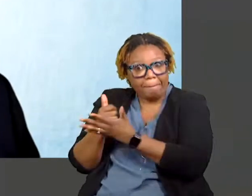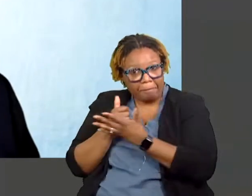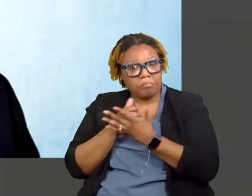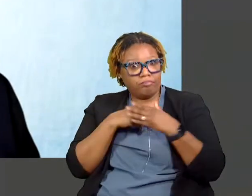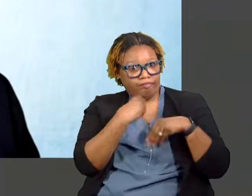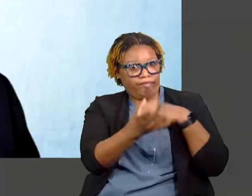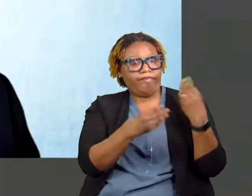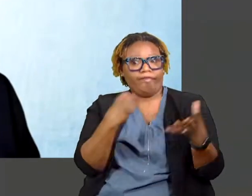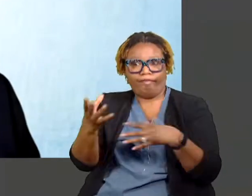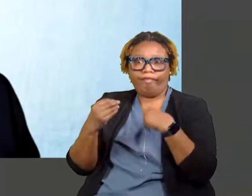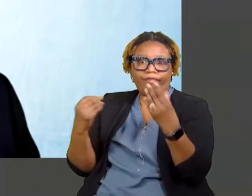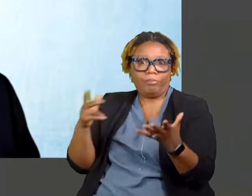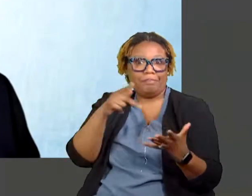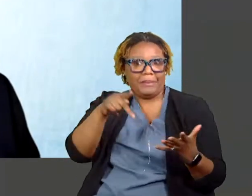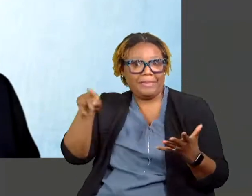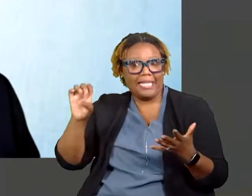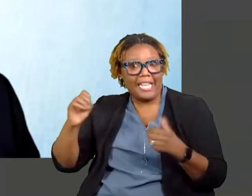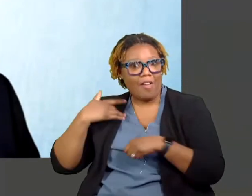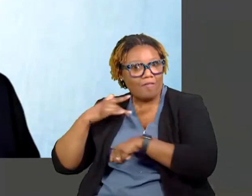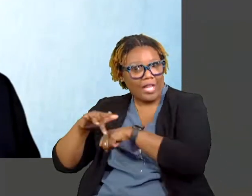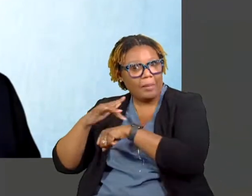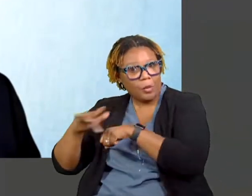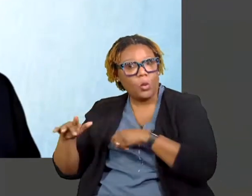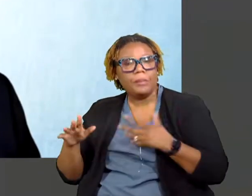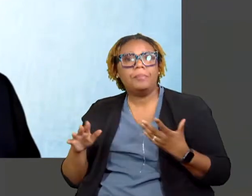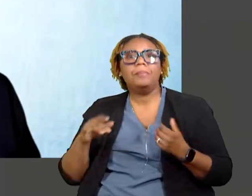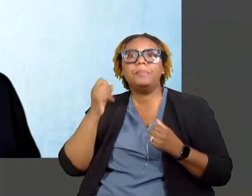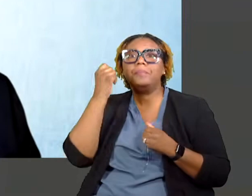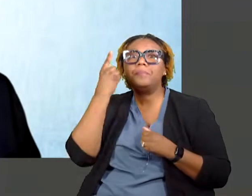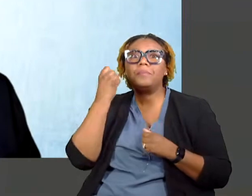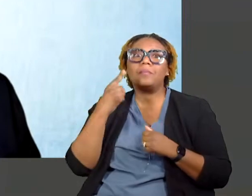available. All of this really is to say that they're